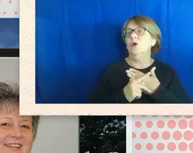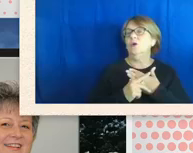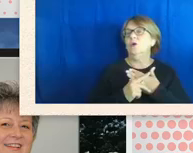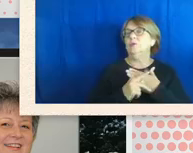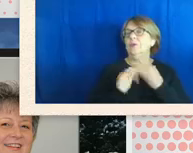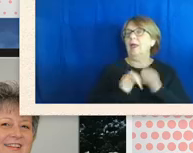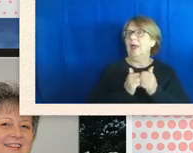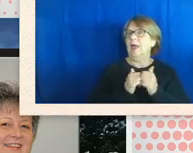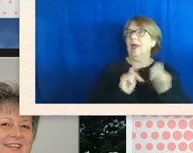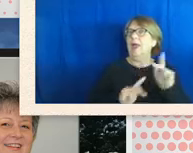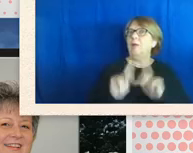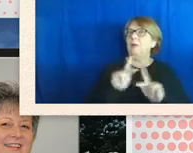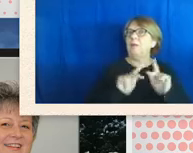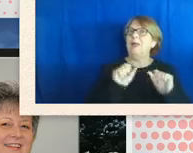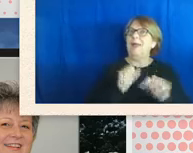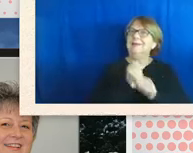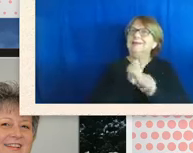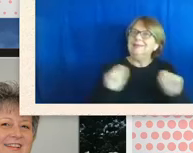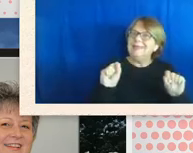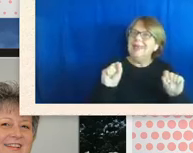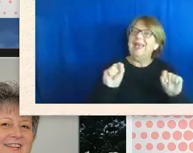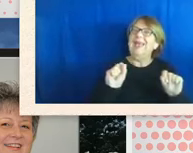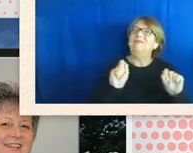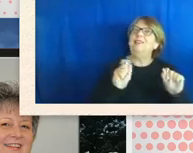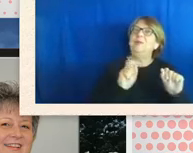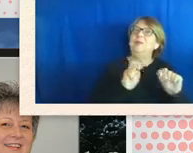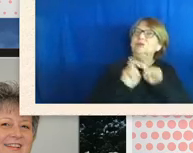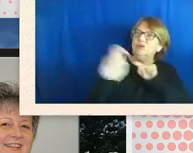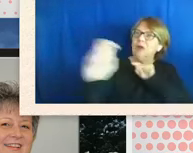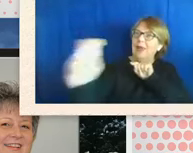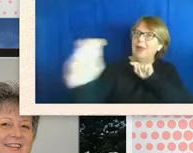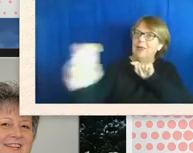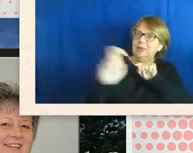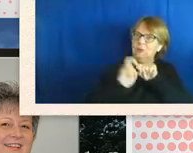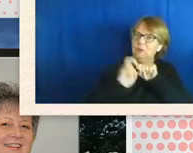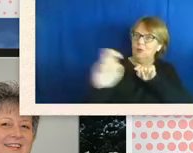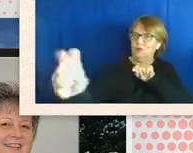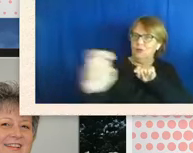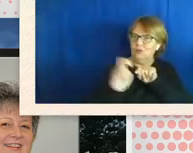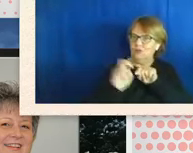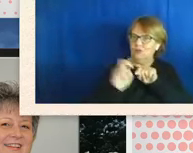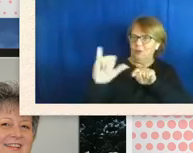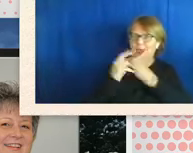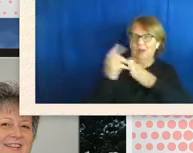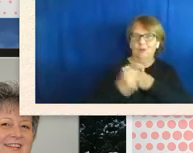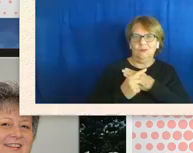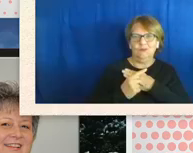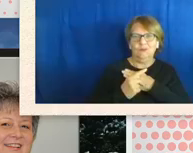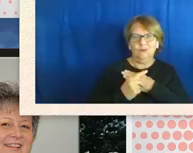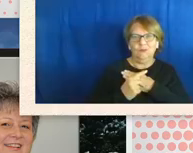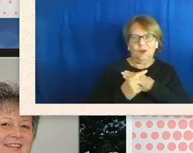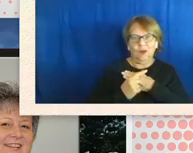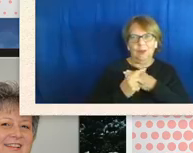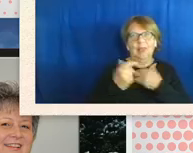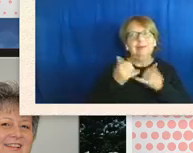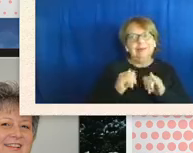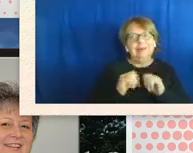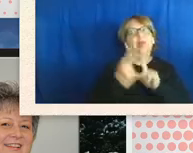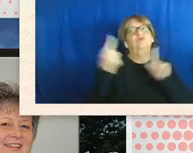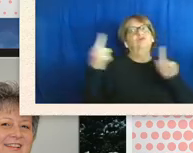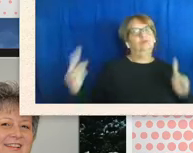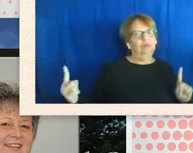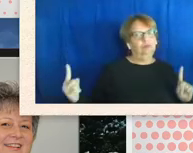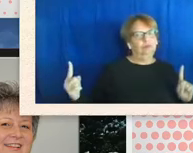safely transported to the program while maintaining proper social distancing. So,